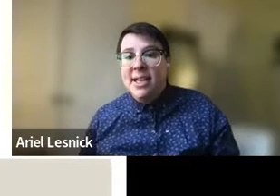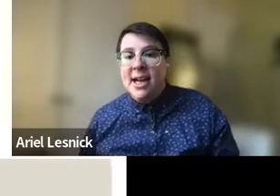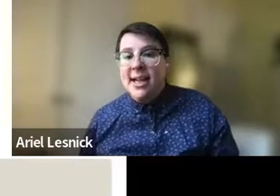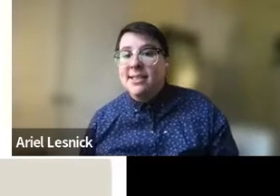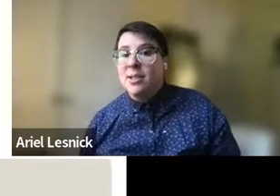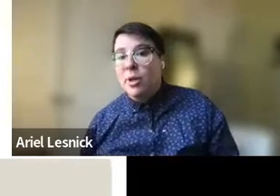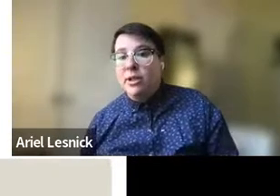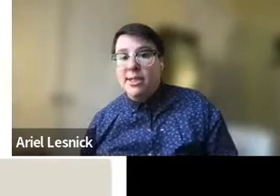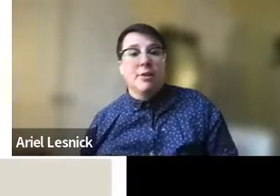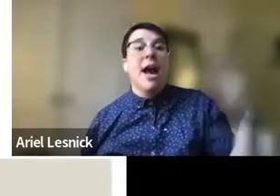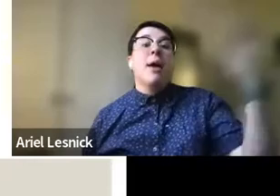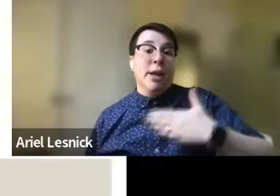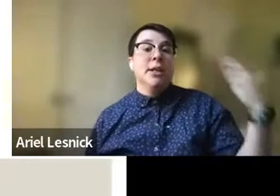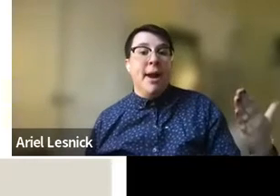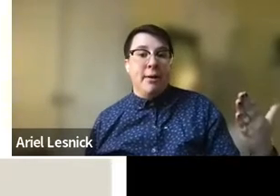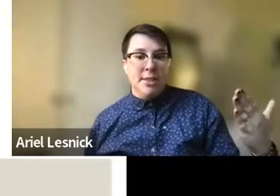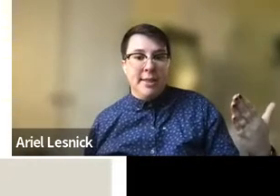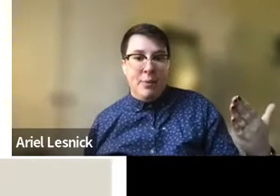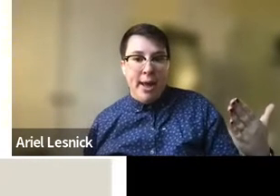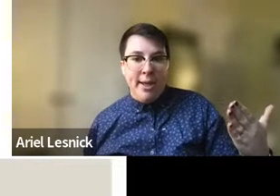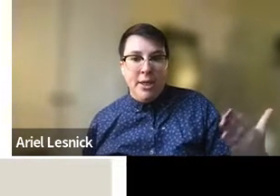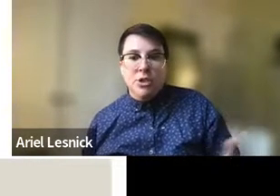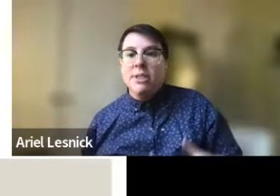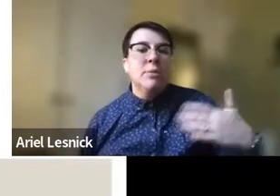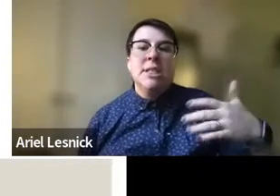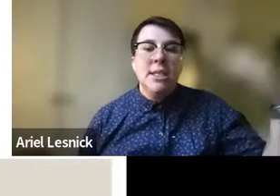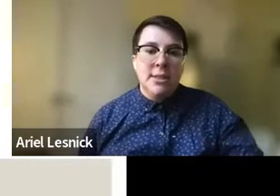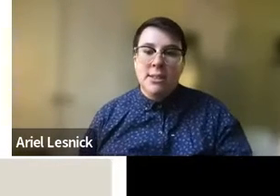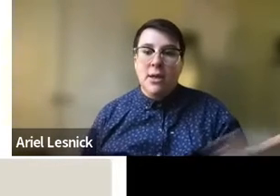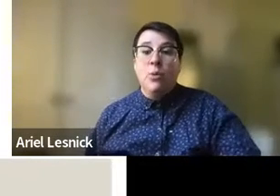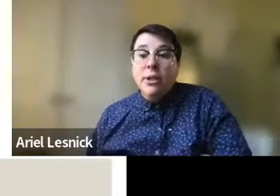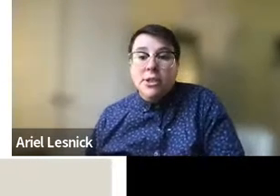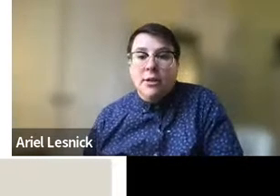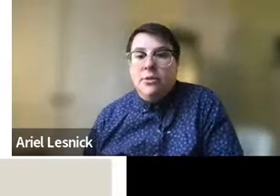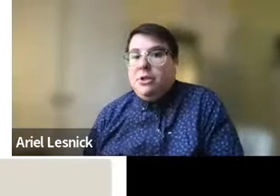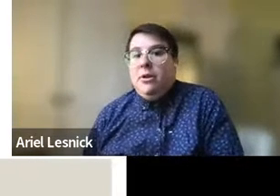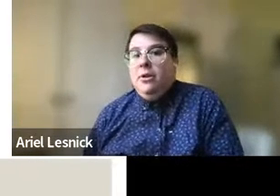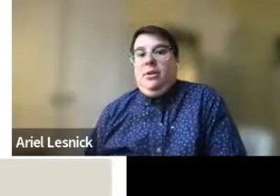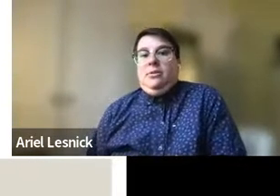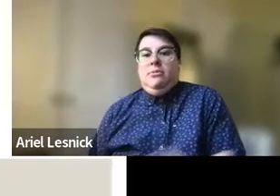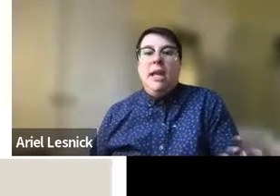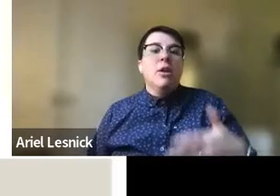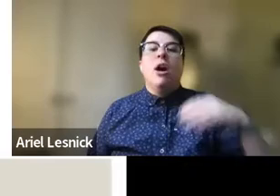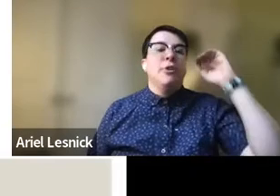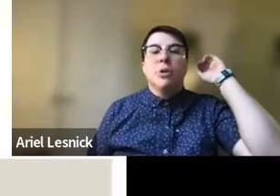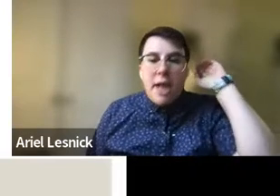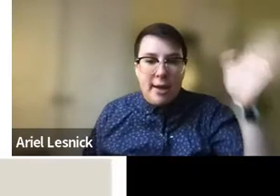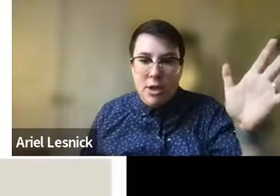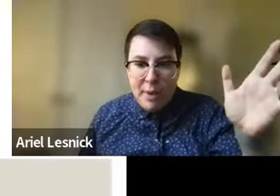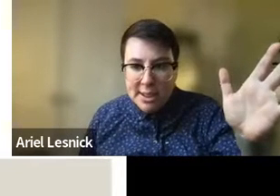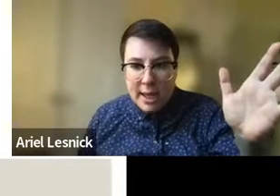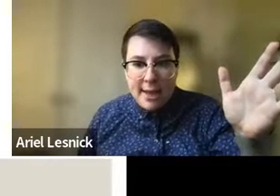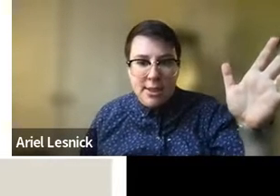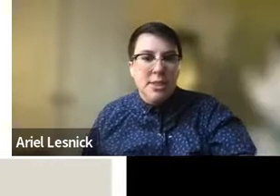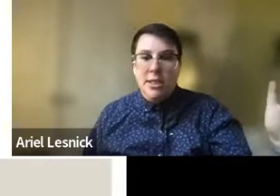stigma against disabilities that are not readily apparent in that way. So when someone sees a wheelchair user, they can often project